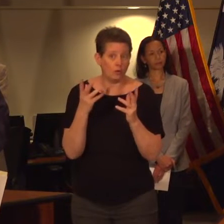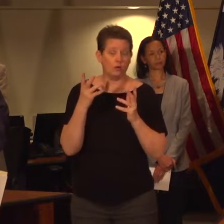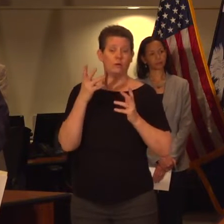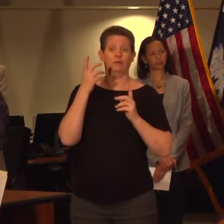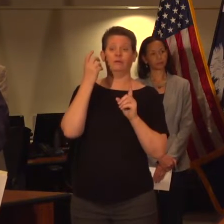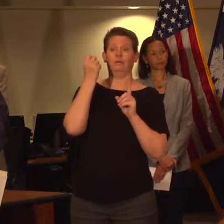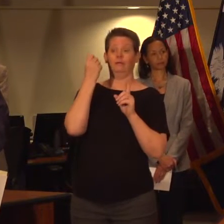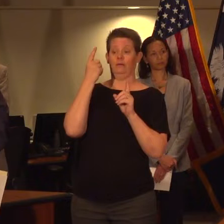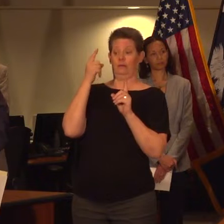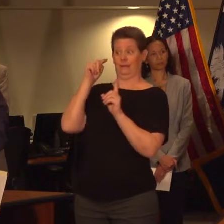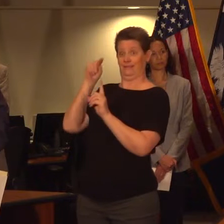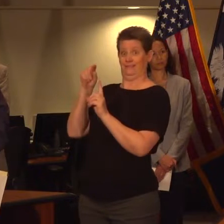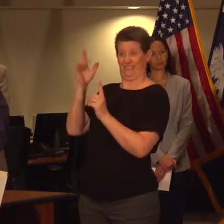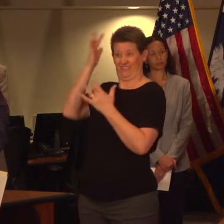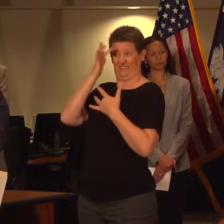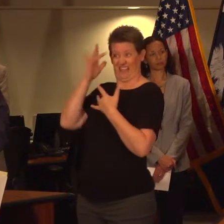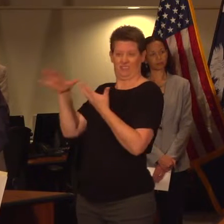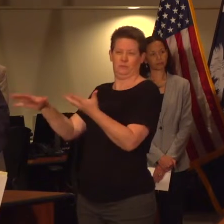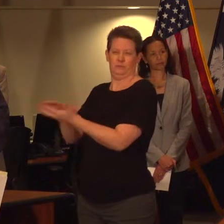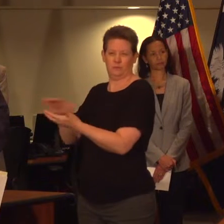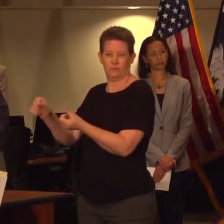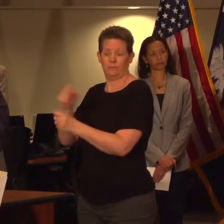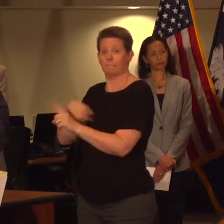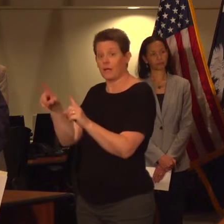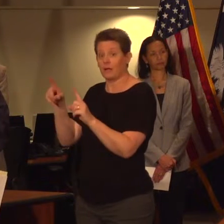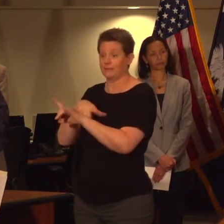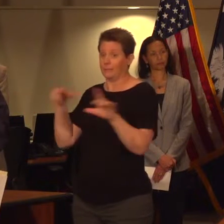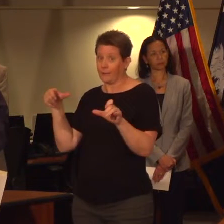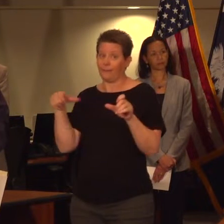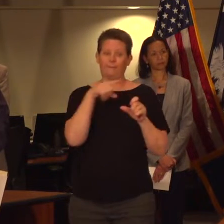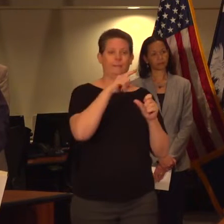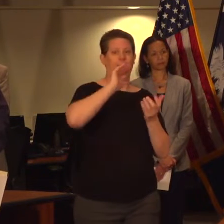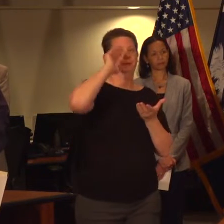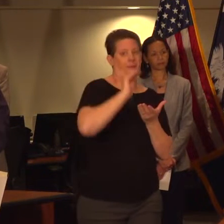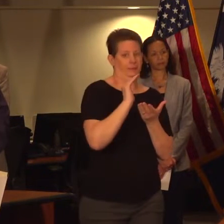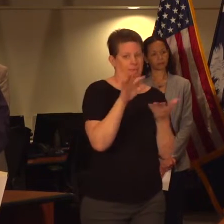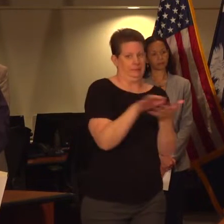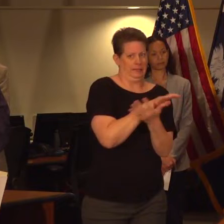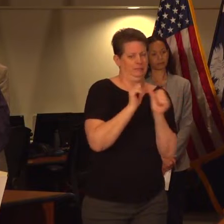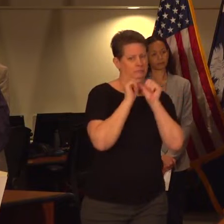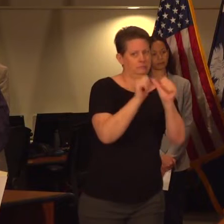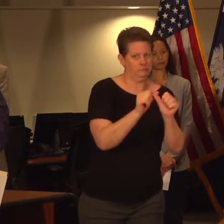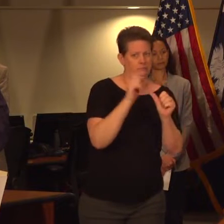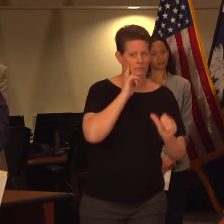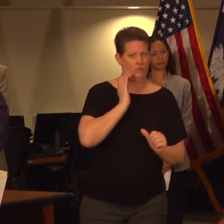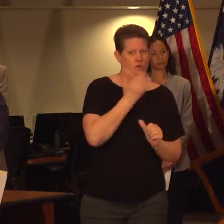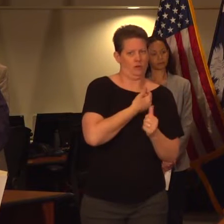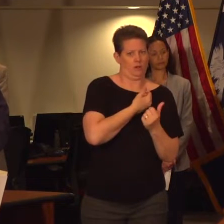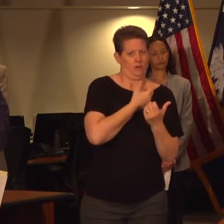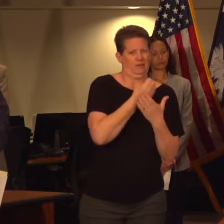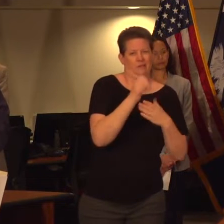damage possible to the virus while doing the least possible damage, at least permanent damage, to